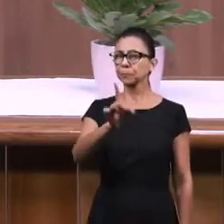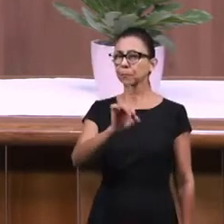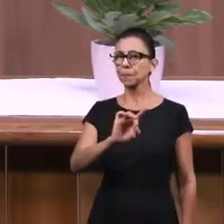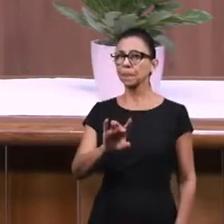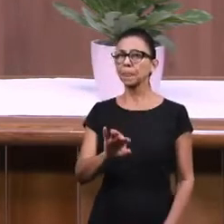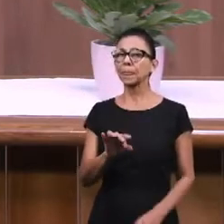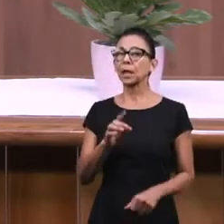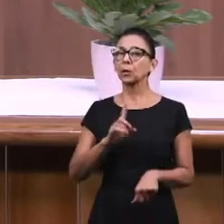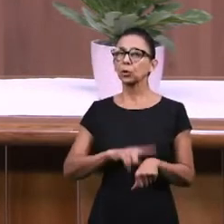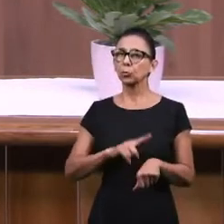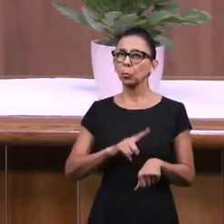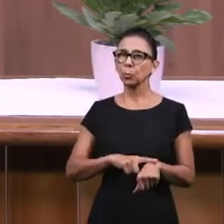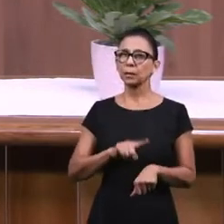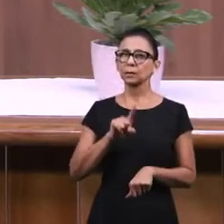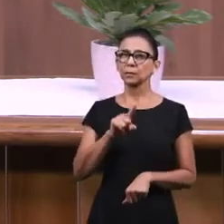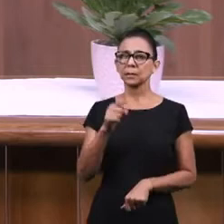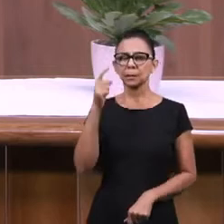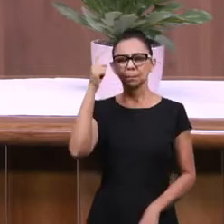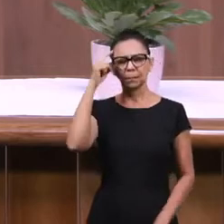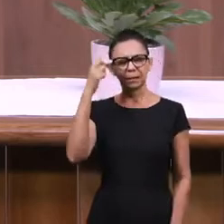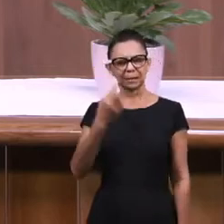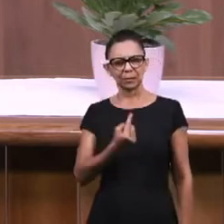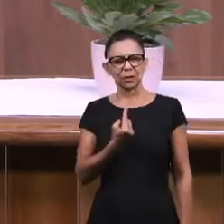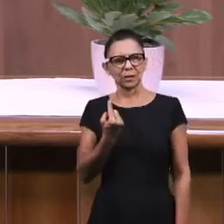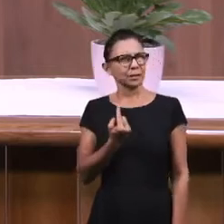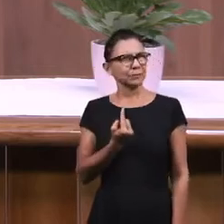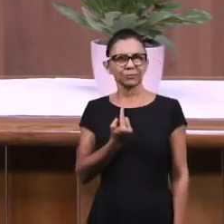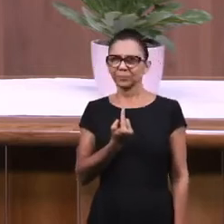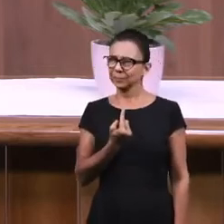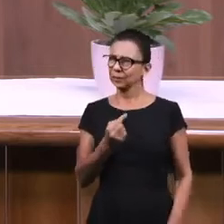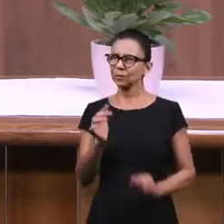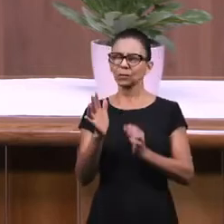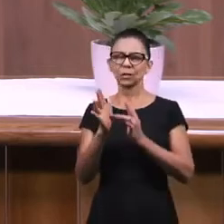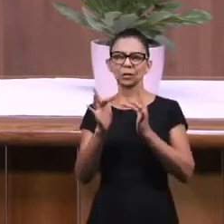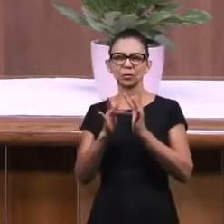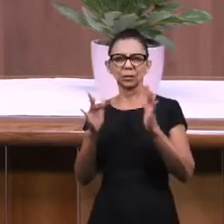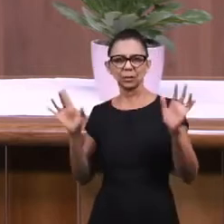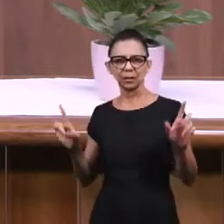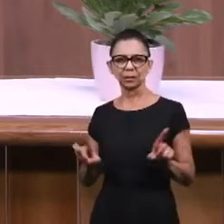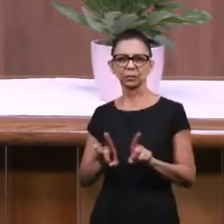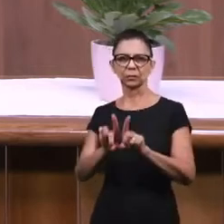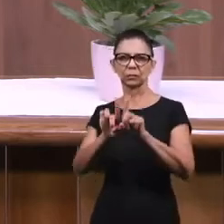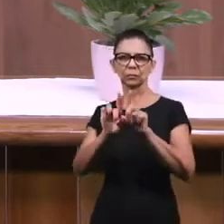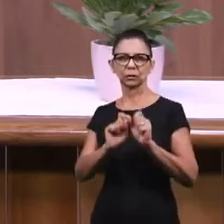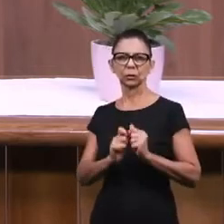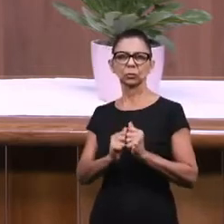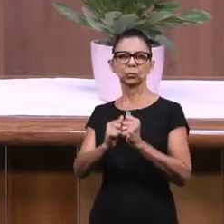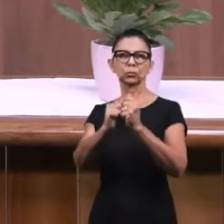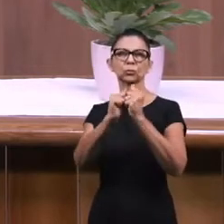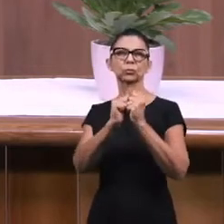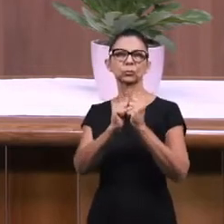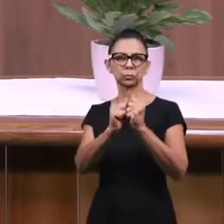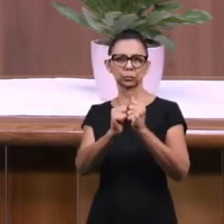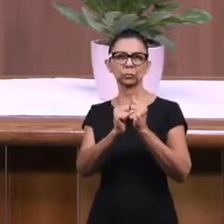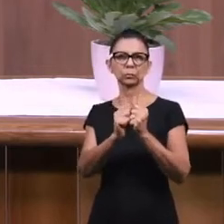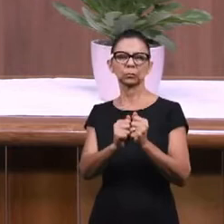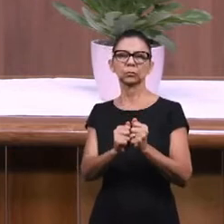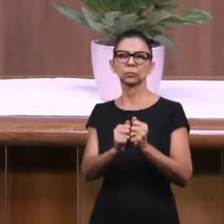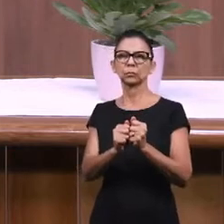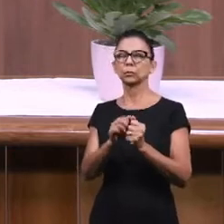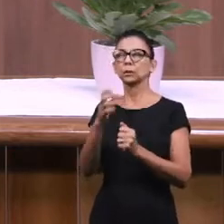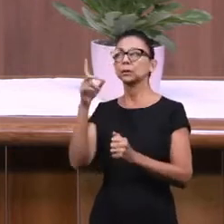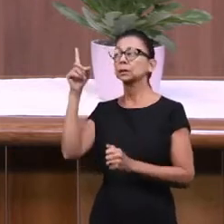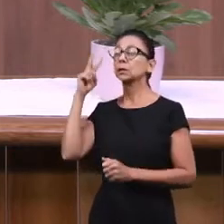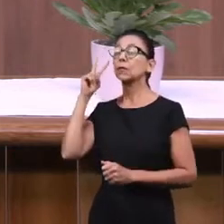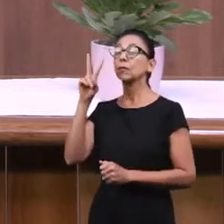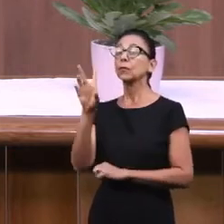your solitude, you will have the company of the Lord Jesus, the Savior of mankind." Daniel's prayer was heard,